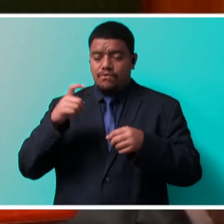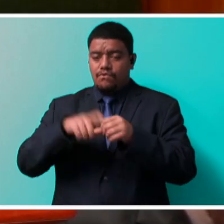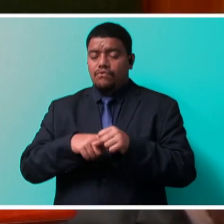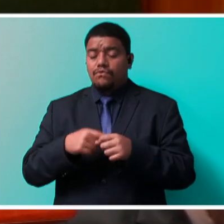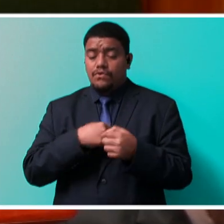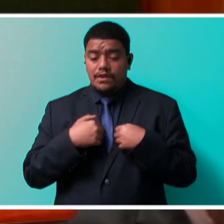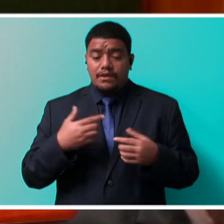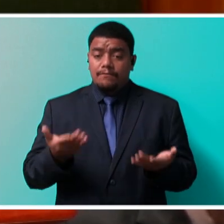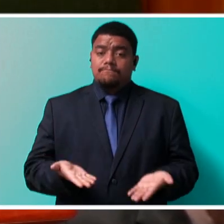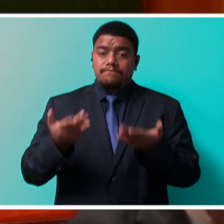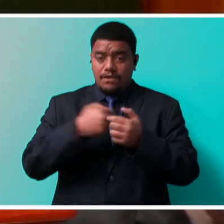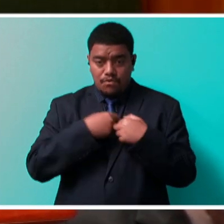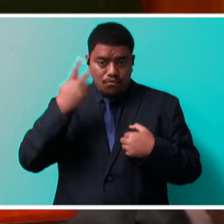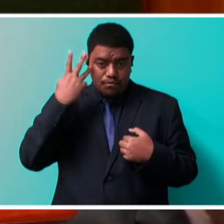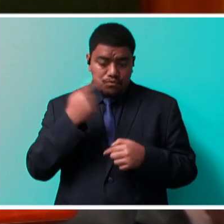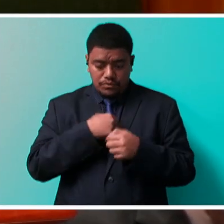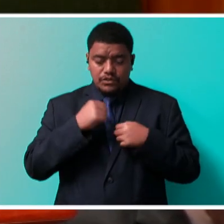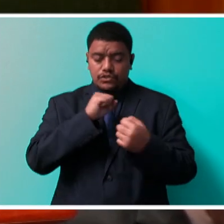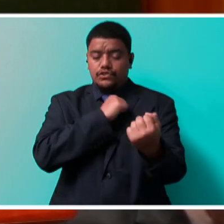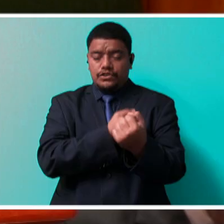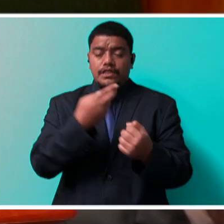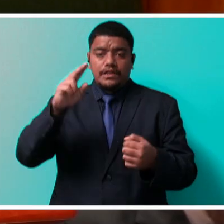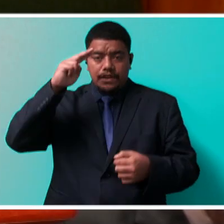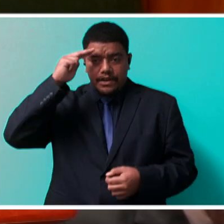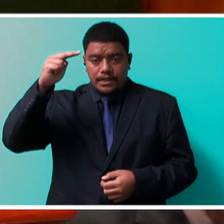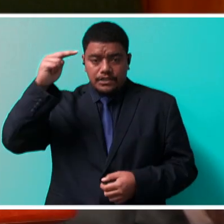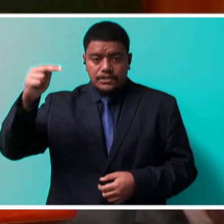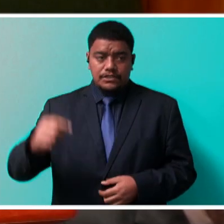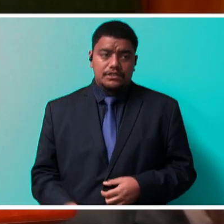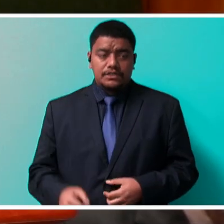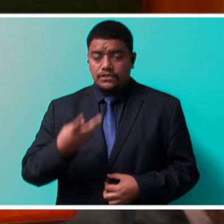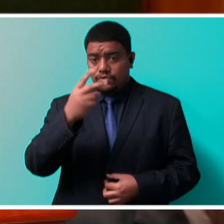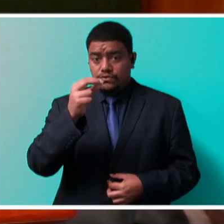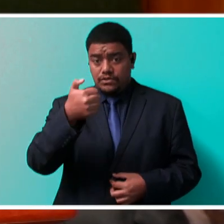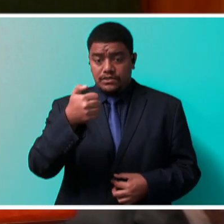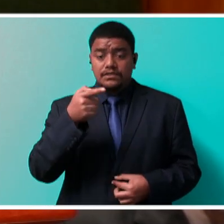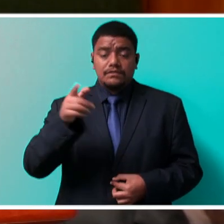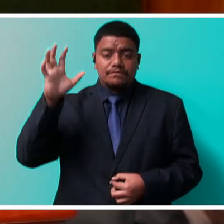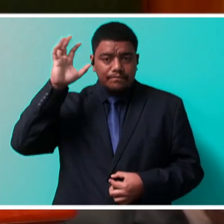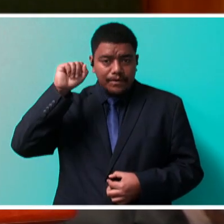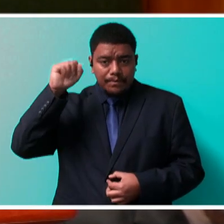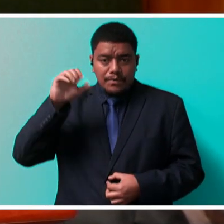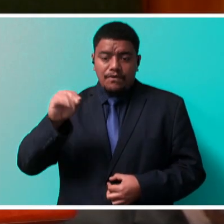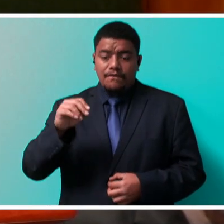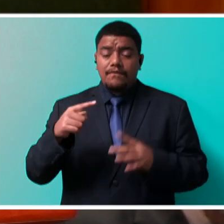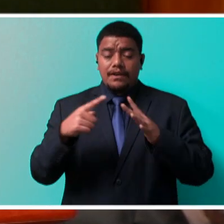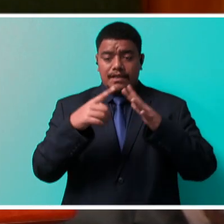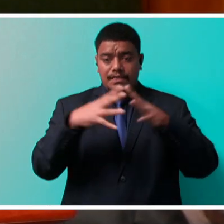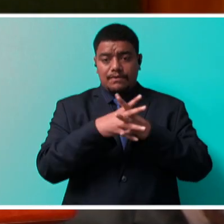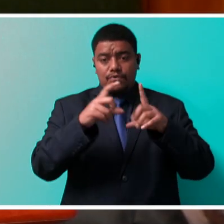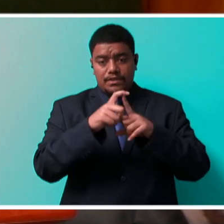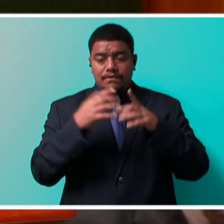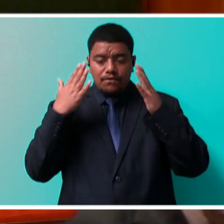we uplift our women, we strengthen the nation. Nationally, our 2026 commemorations of IWD focus